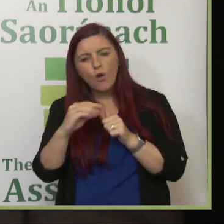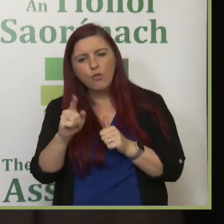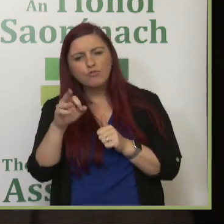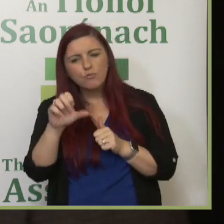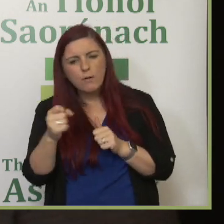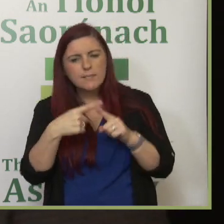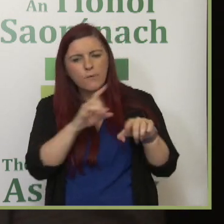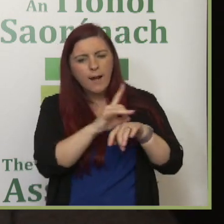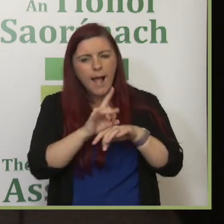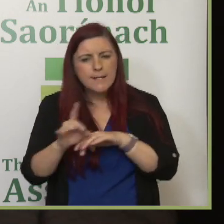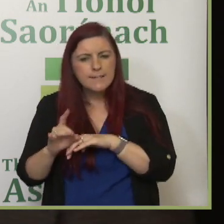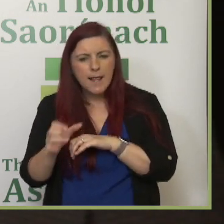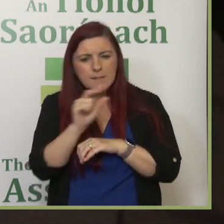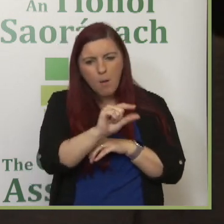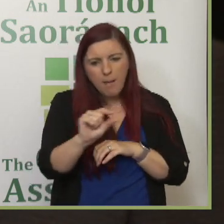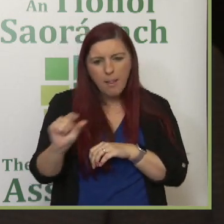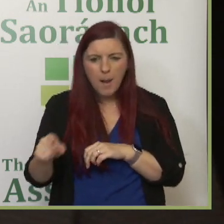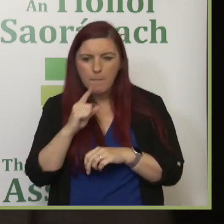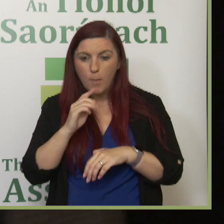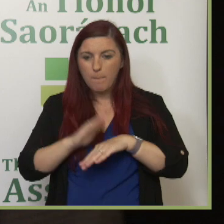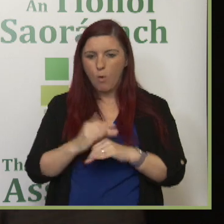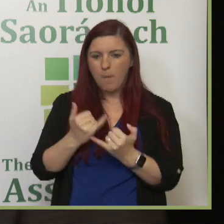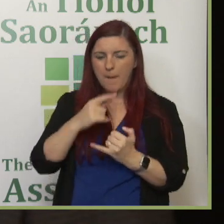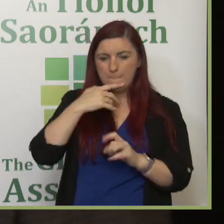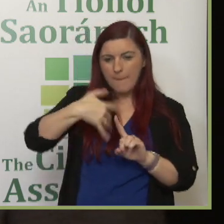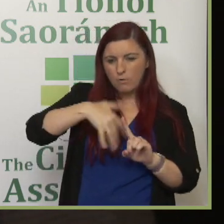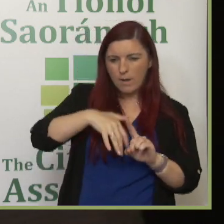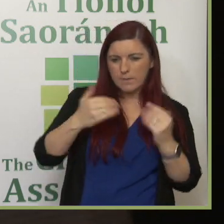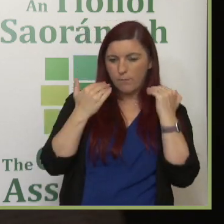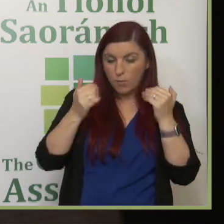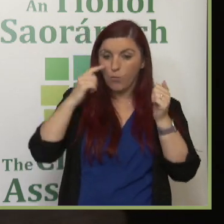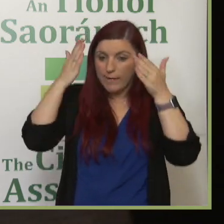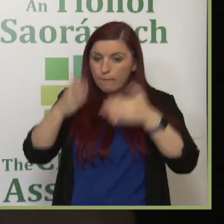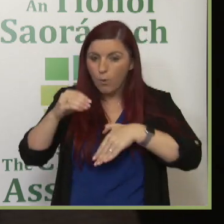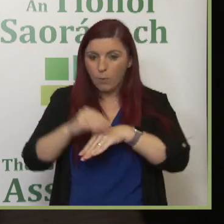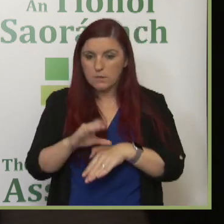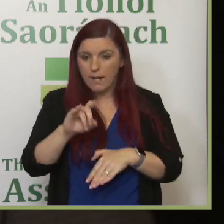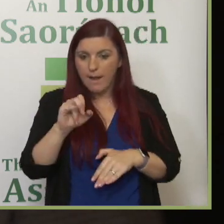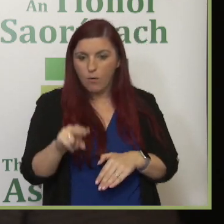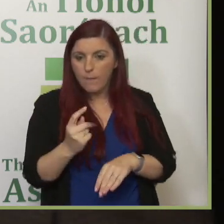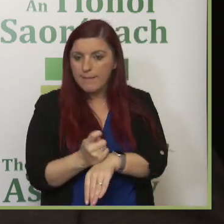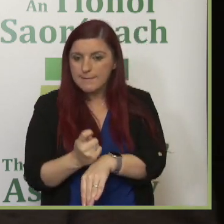of estimates of drug use, background prevalence figures from surveys and general and school populations.